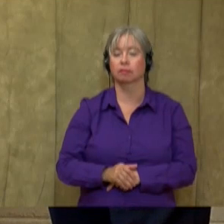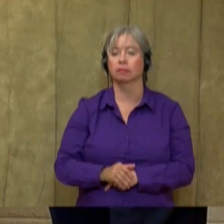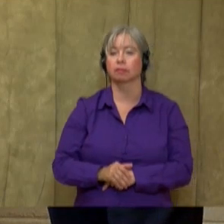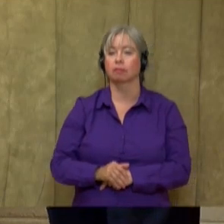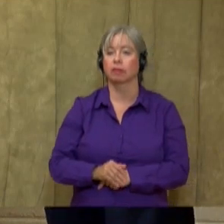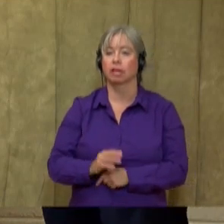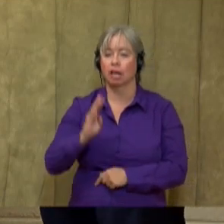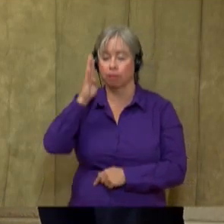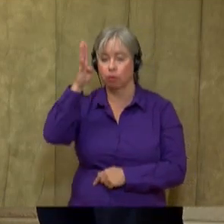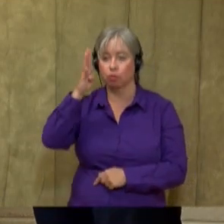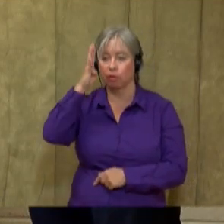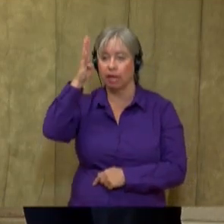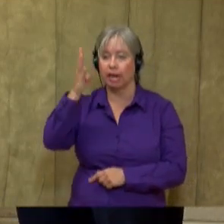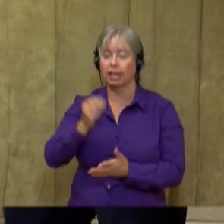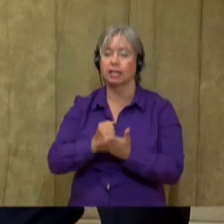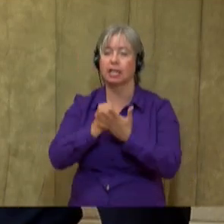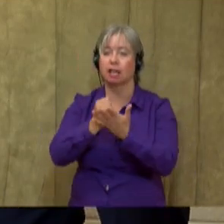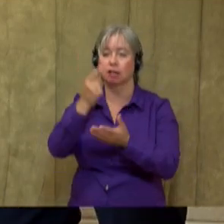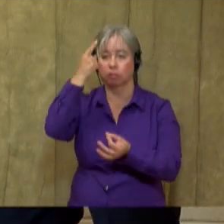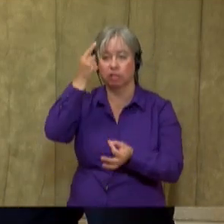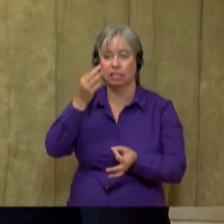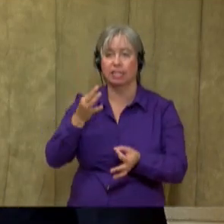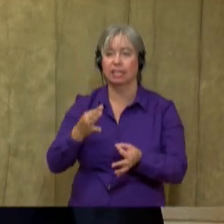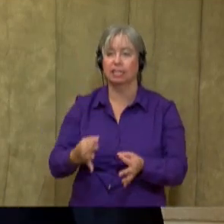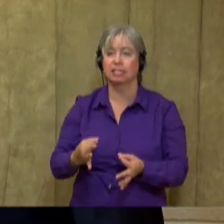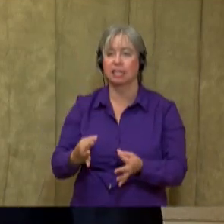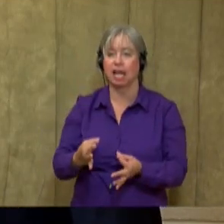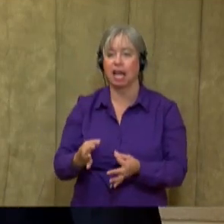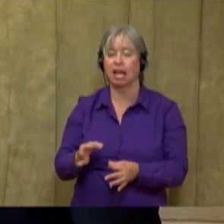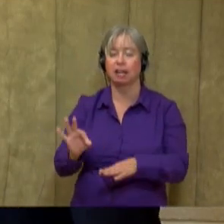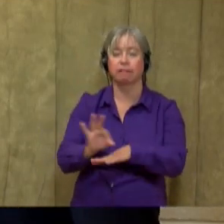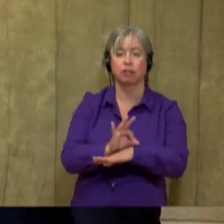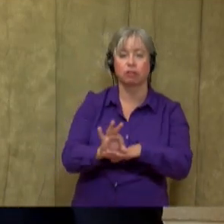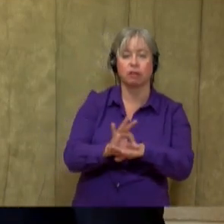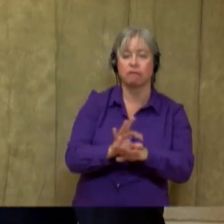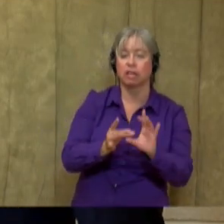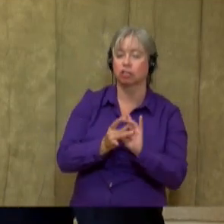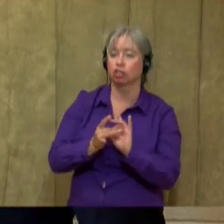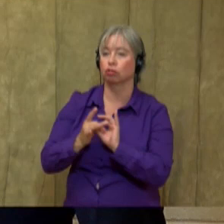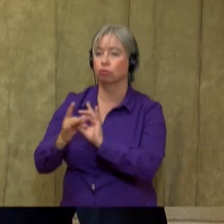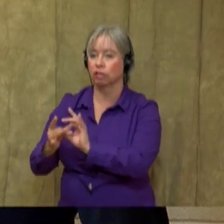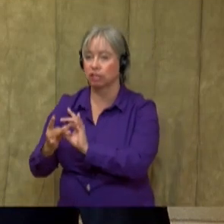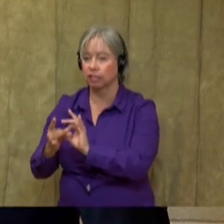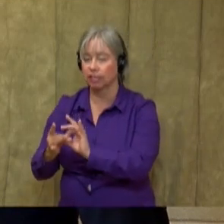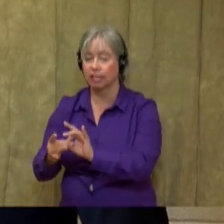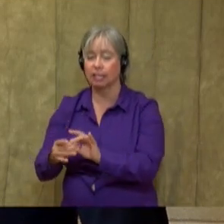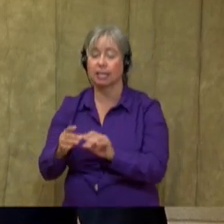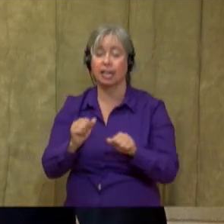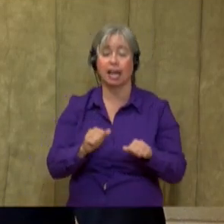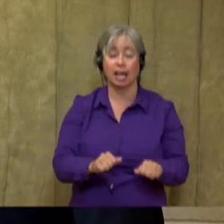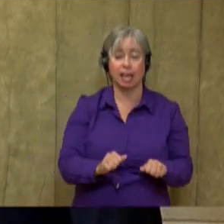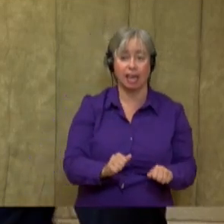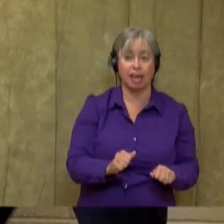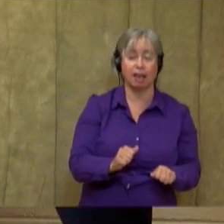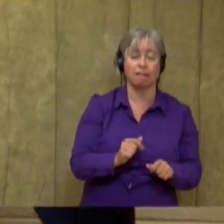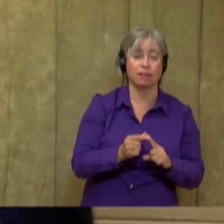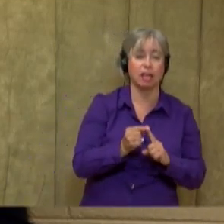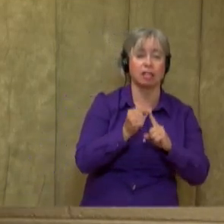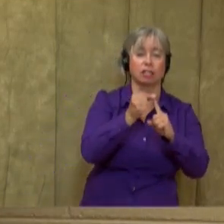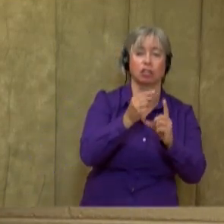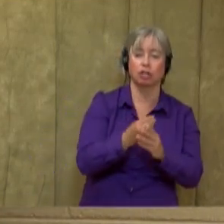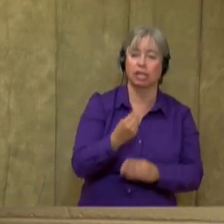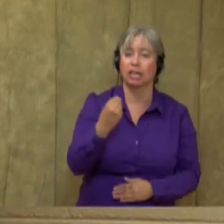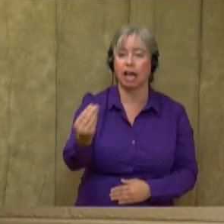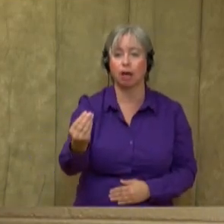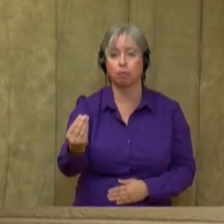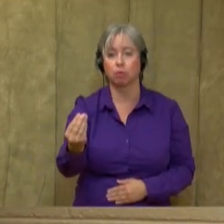structure for us to determine whether or not there is any kind of functional relationship. Can I have a unique output based